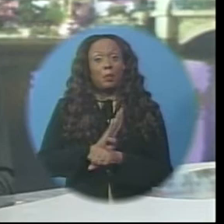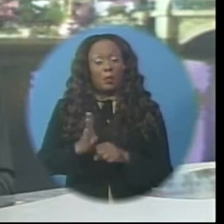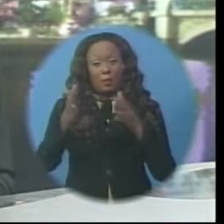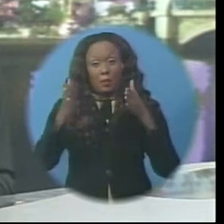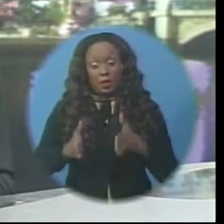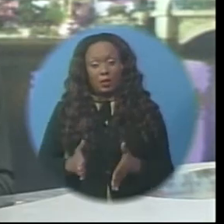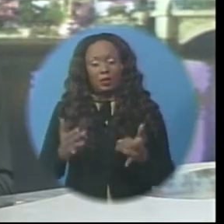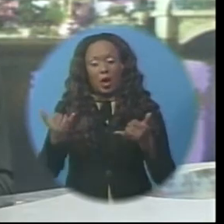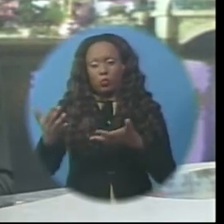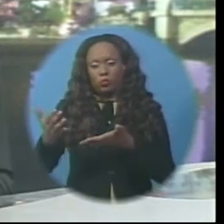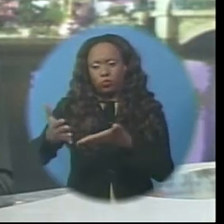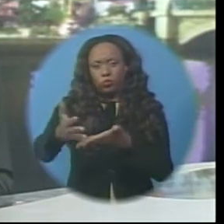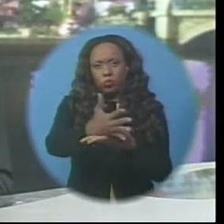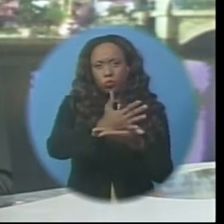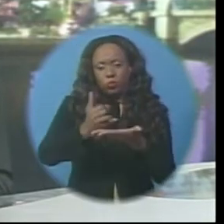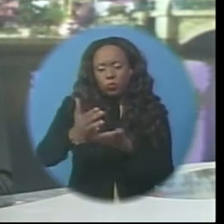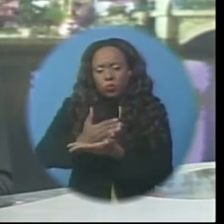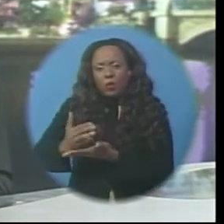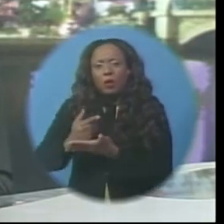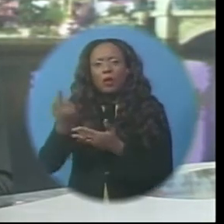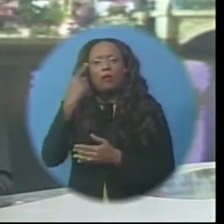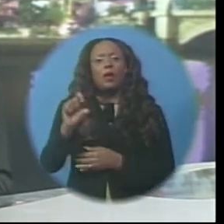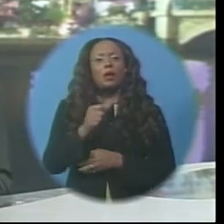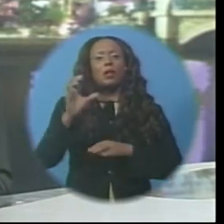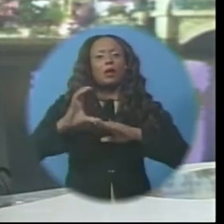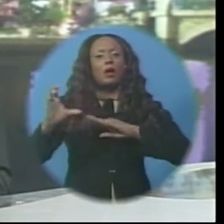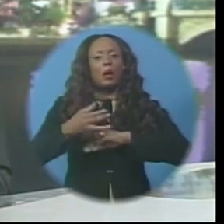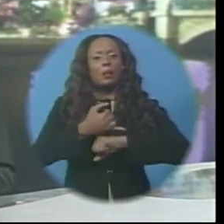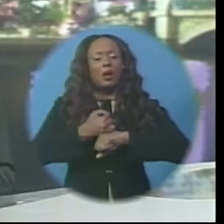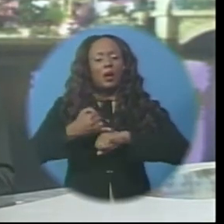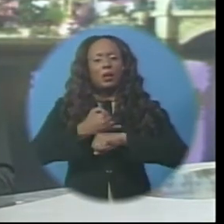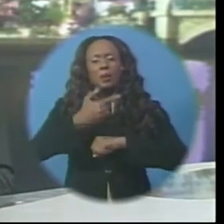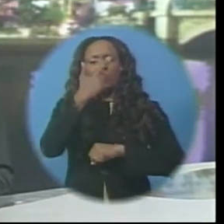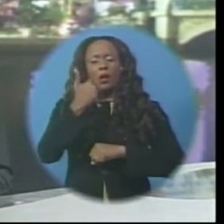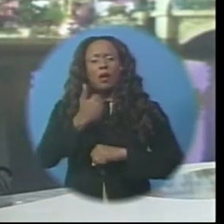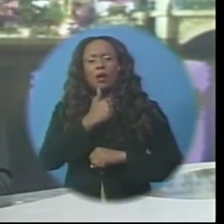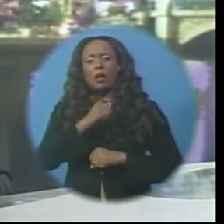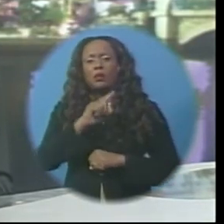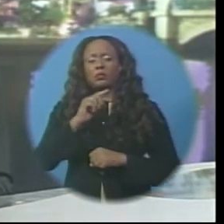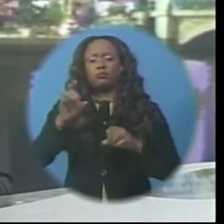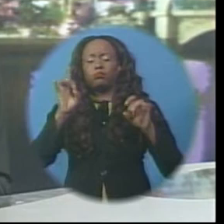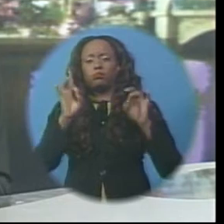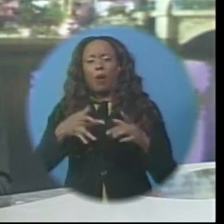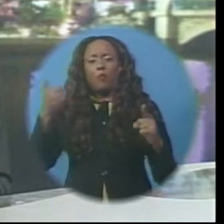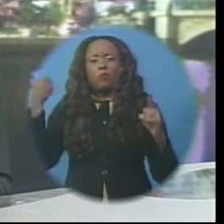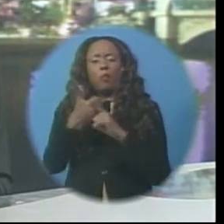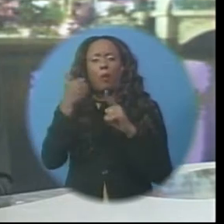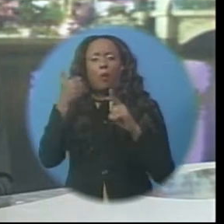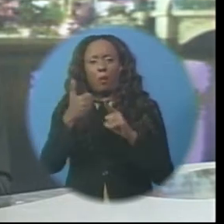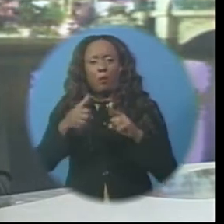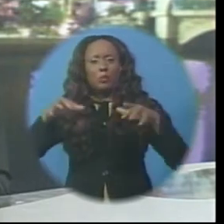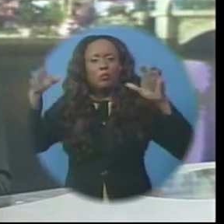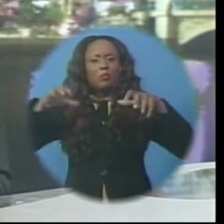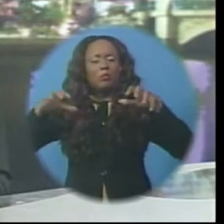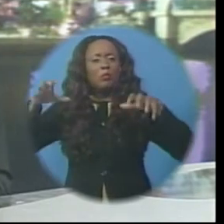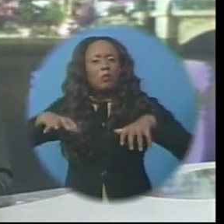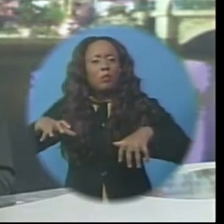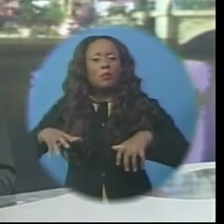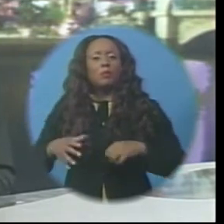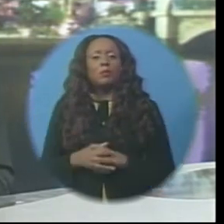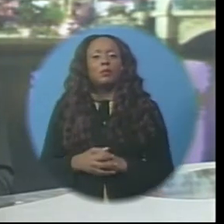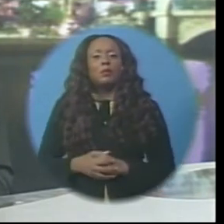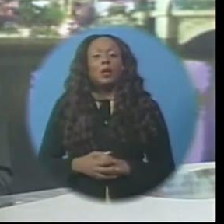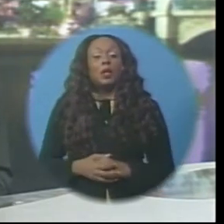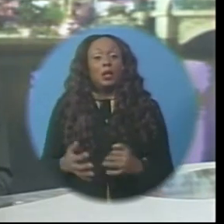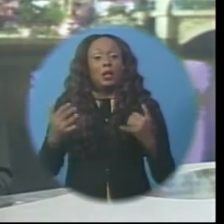Barbadians have come through yet again for one of their Caribbean neighbors, badly affected by the monster storms over the last 2 months.